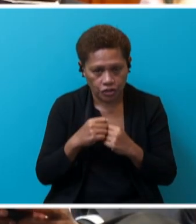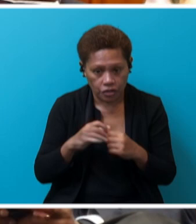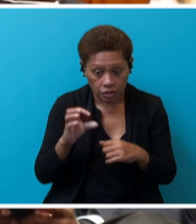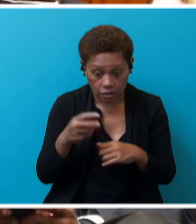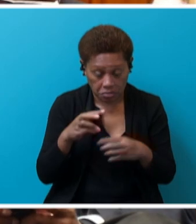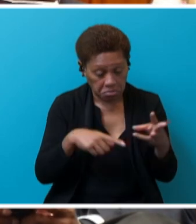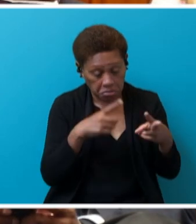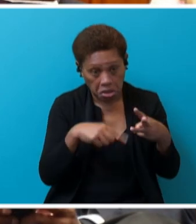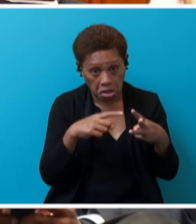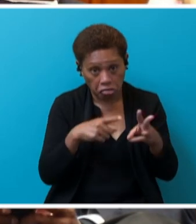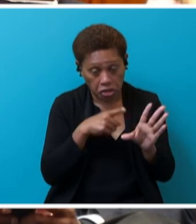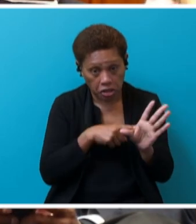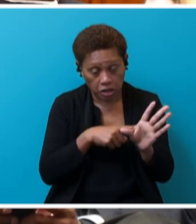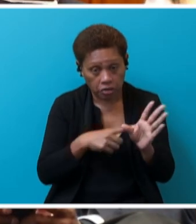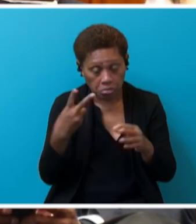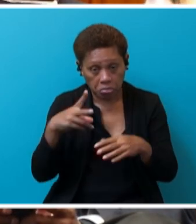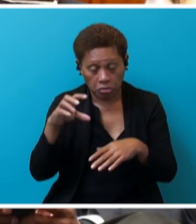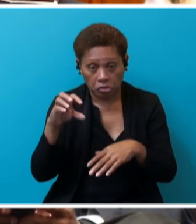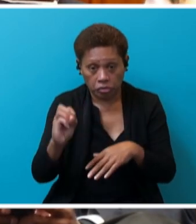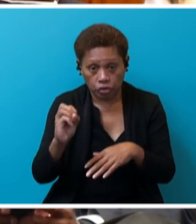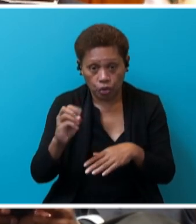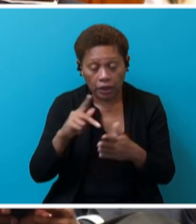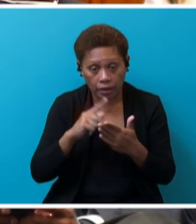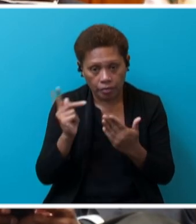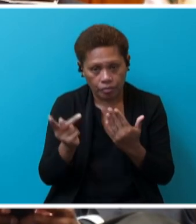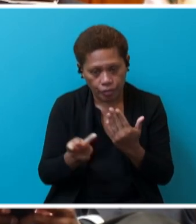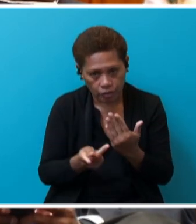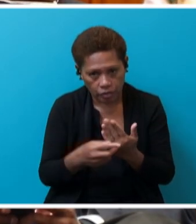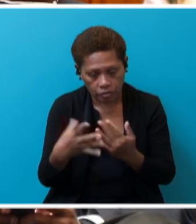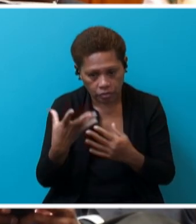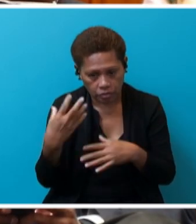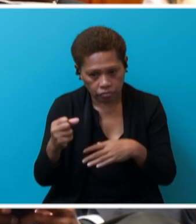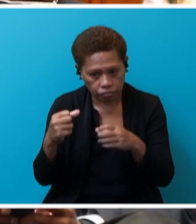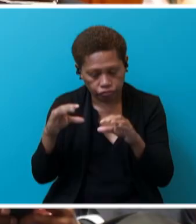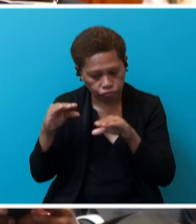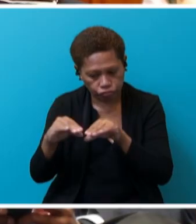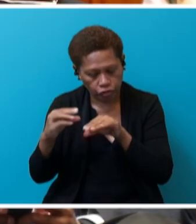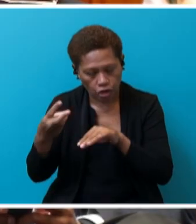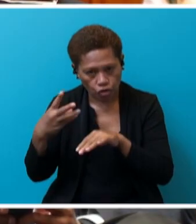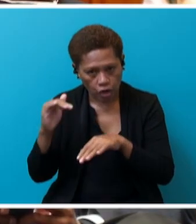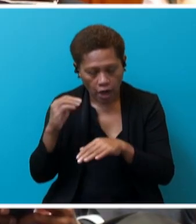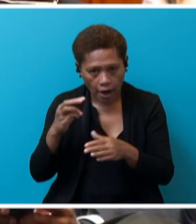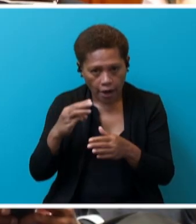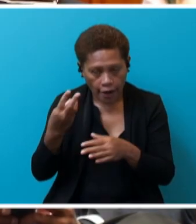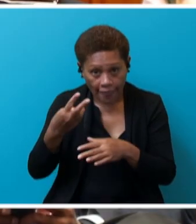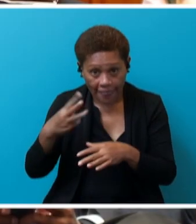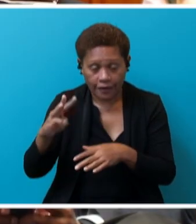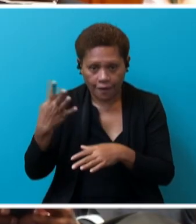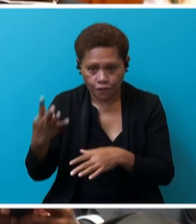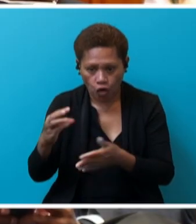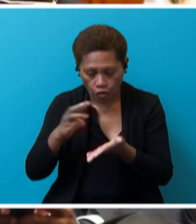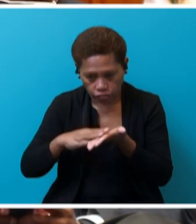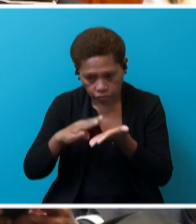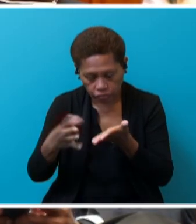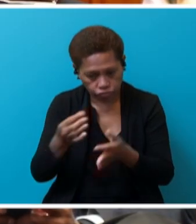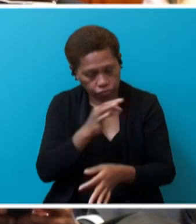years, more than 20 major capital projects have been completed, representing an investment of over 334 million. The direct